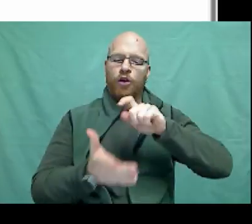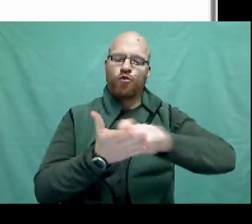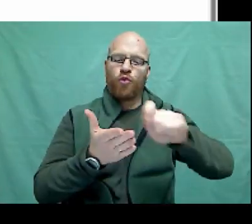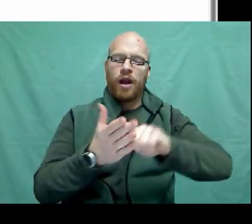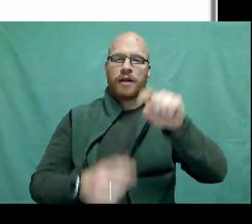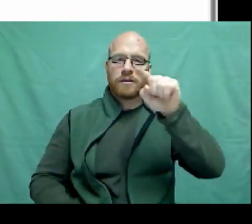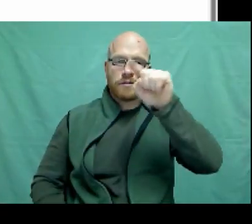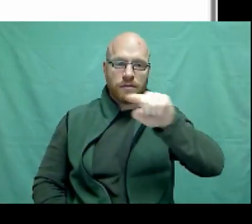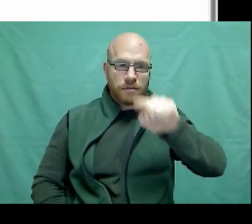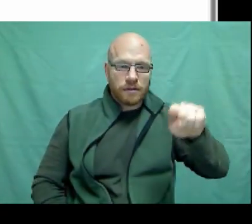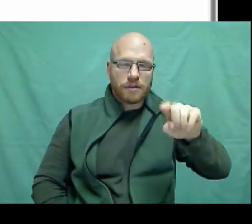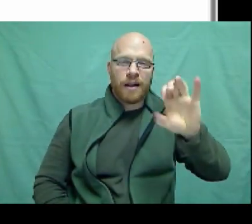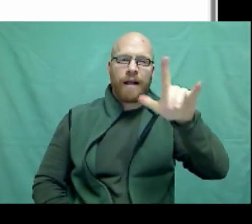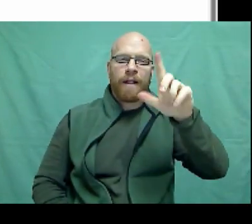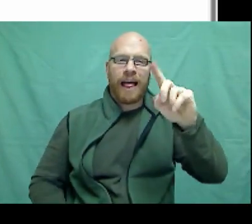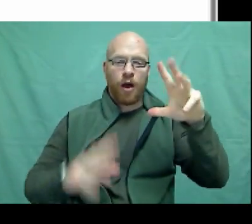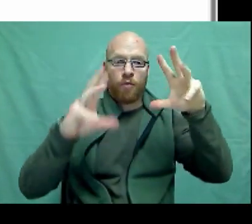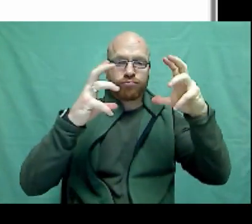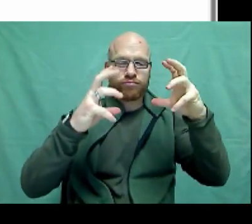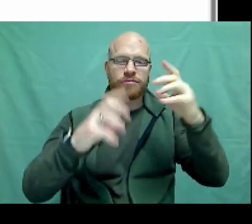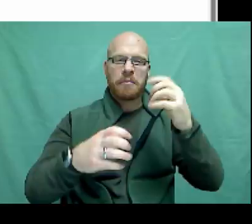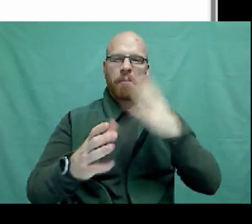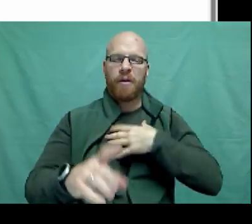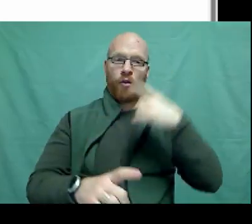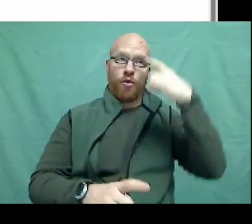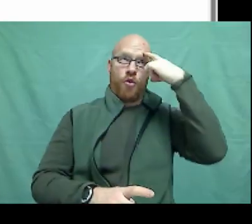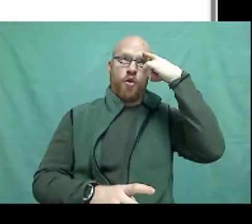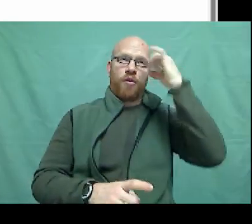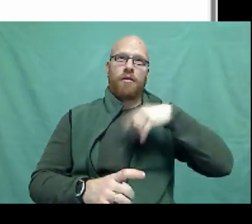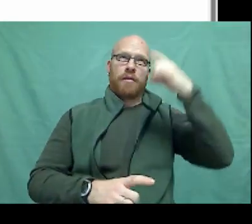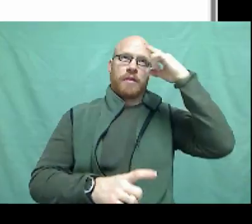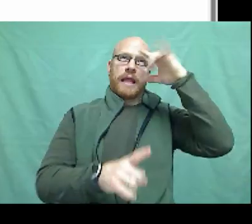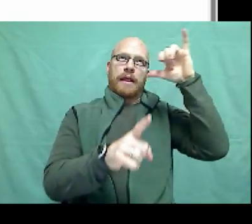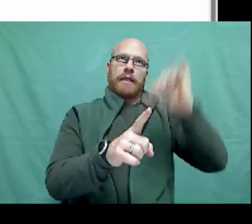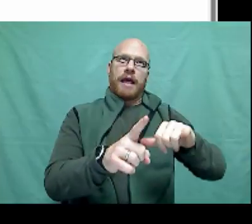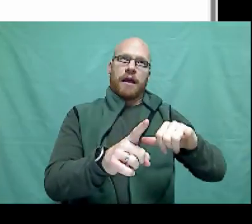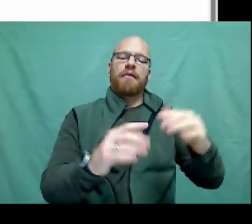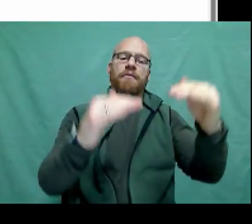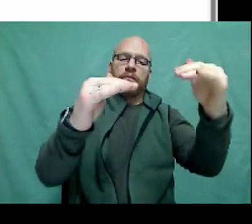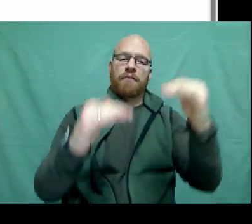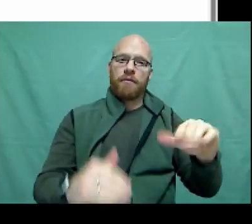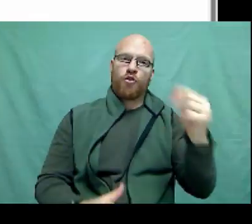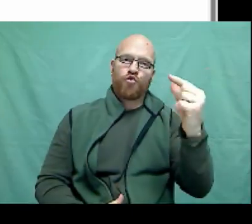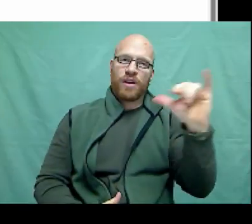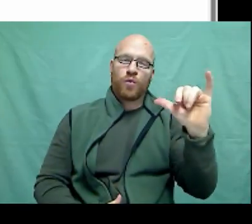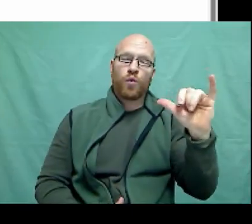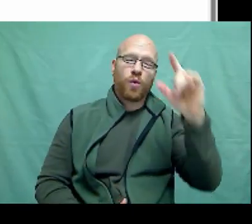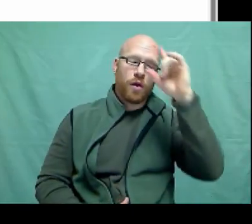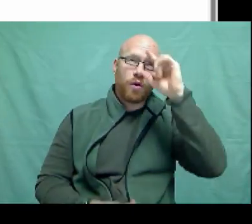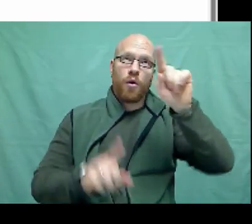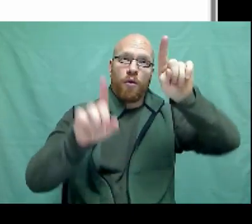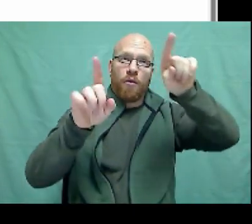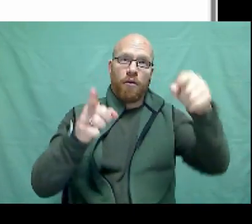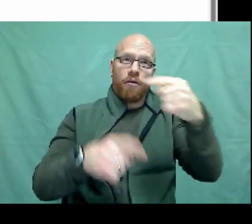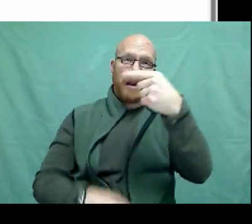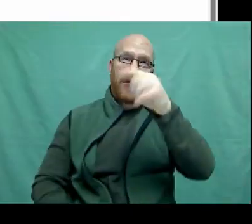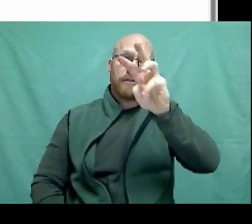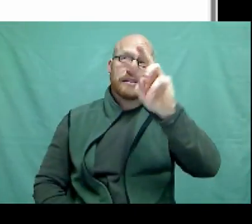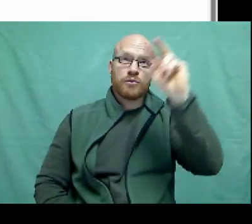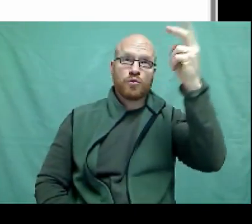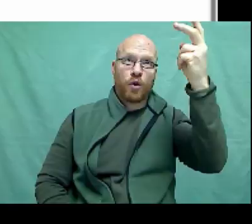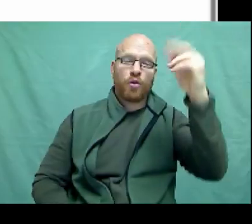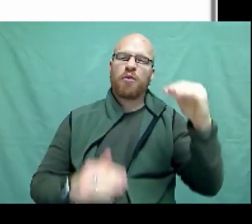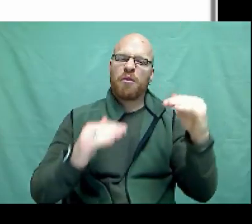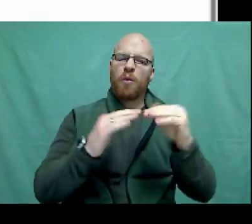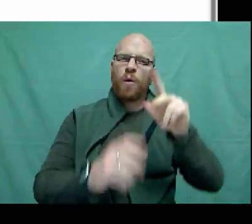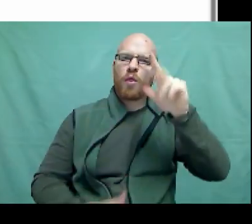So when you see, I'll write the cloud symbol. It's what I'm saying is think of it this way. Think